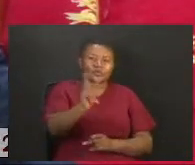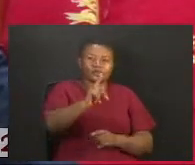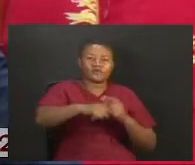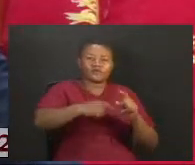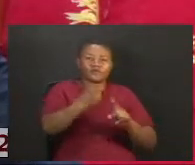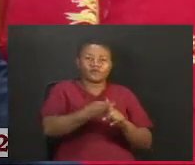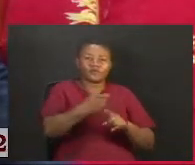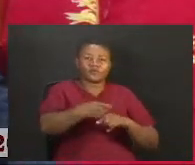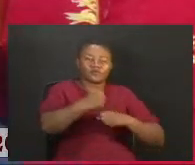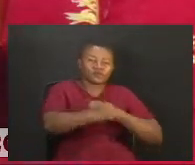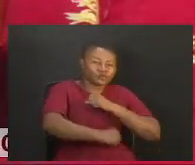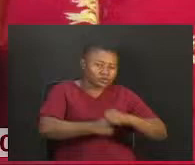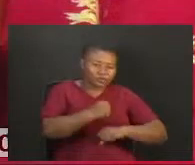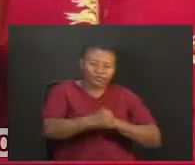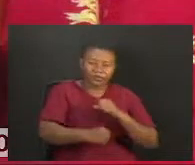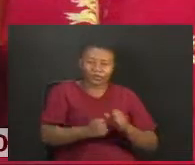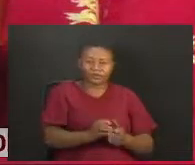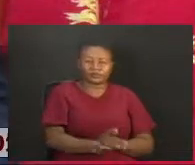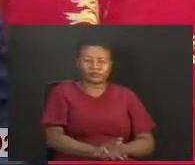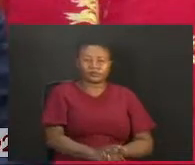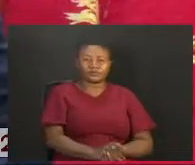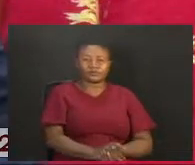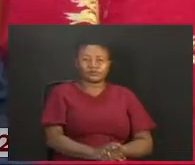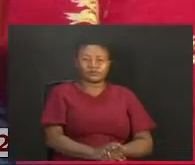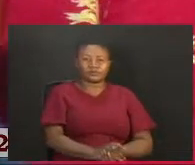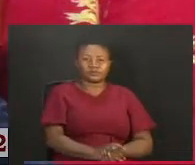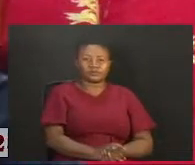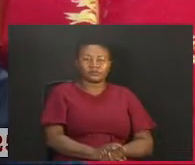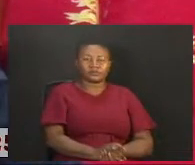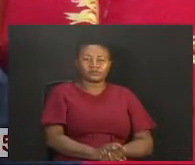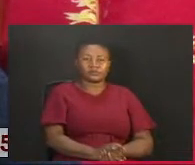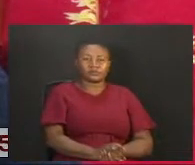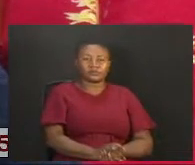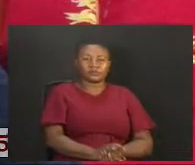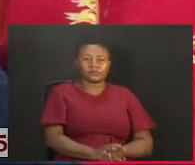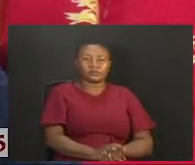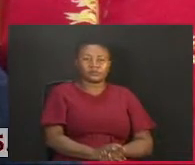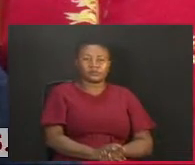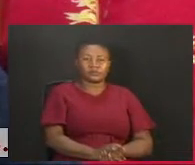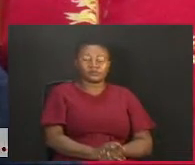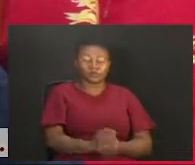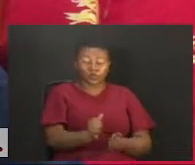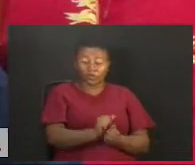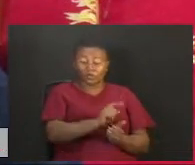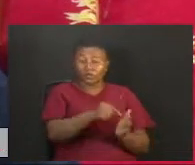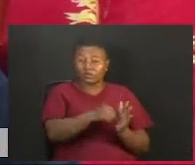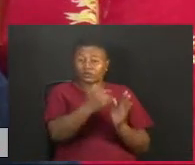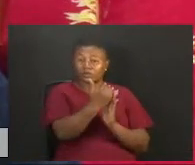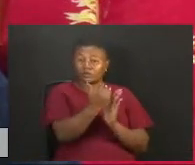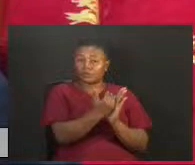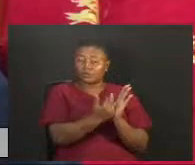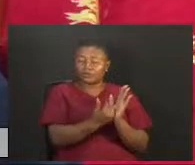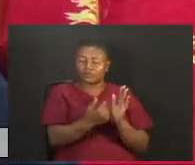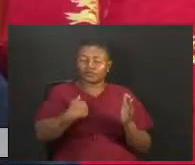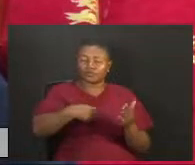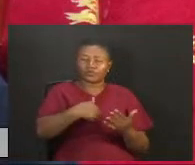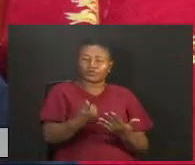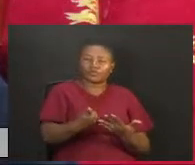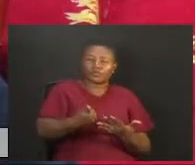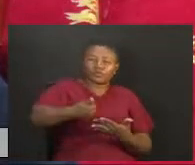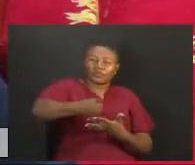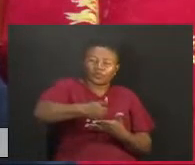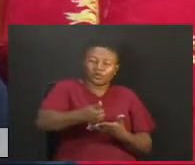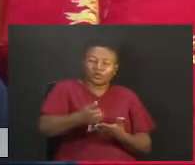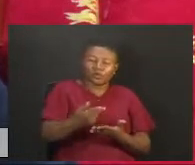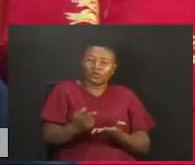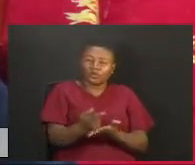We have stopped the bleeding. Mr. Speaker, accordingly, with this budget, we will amend the Revenue Administration